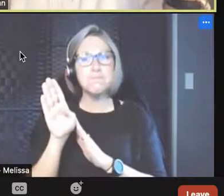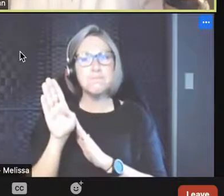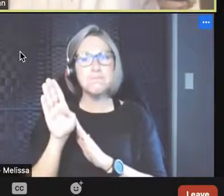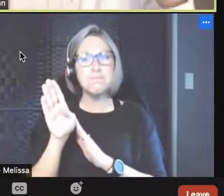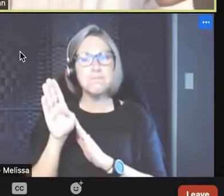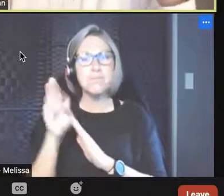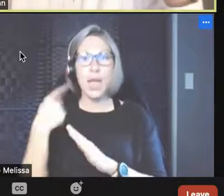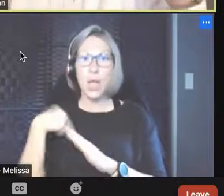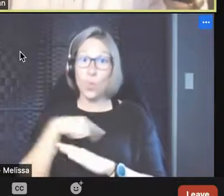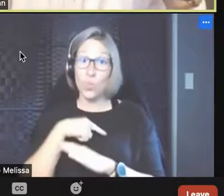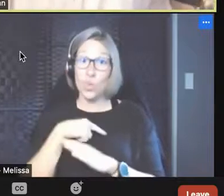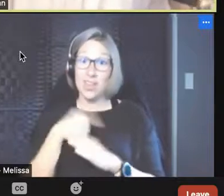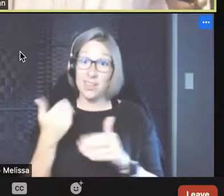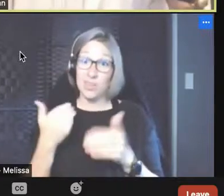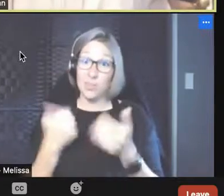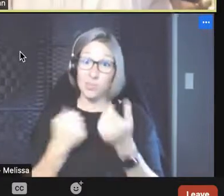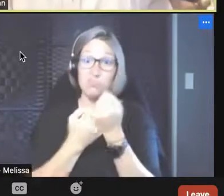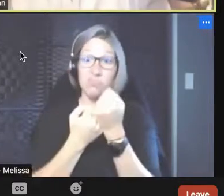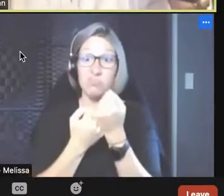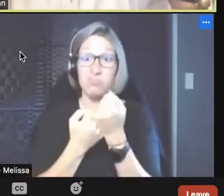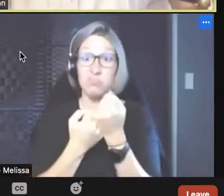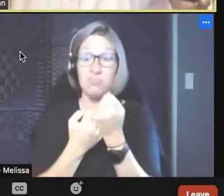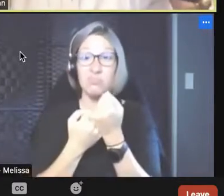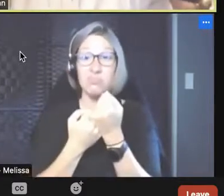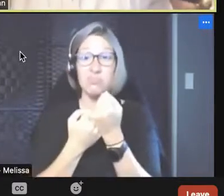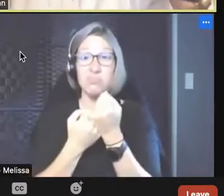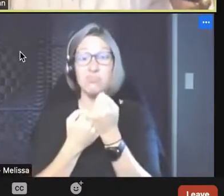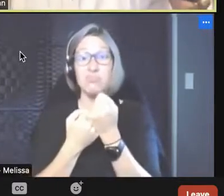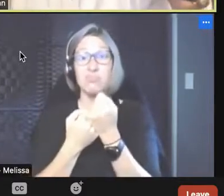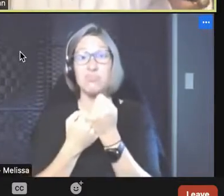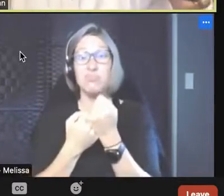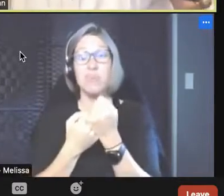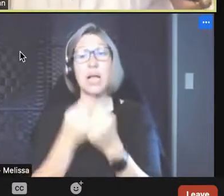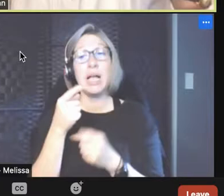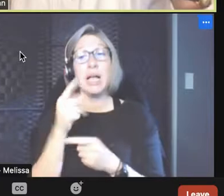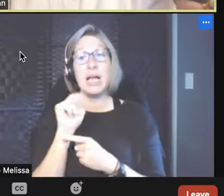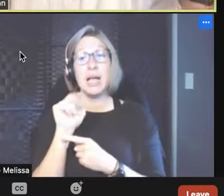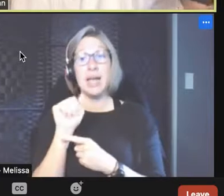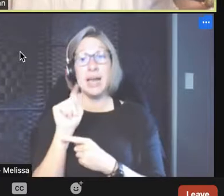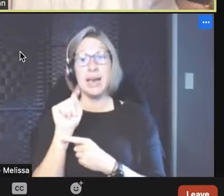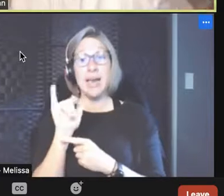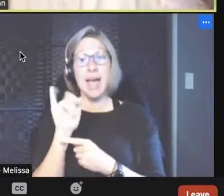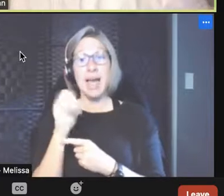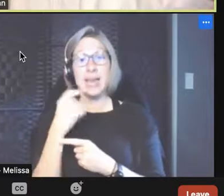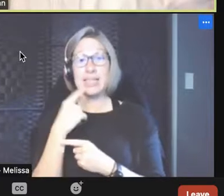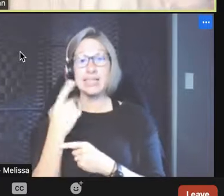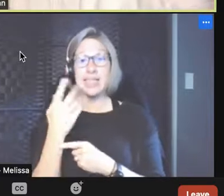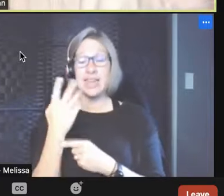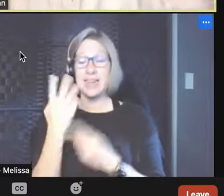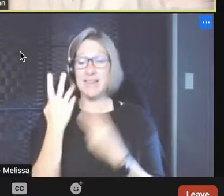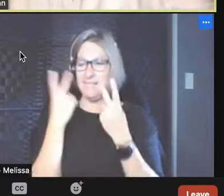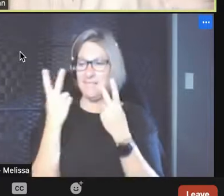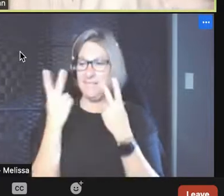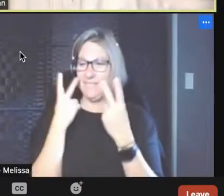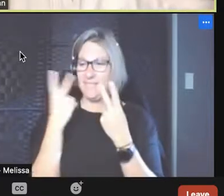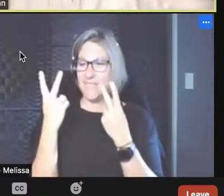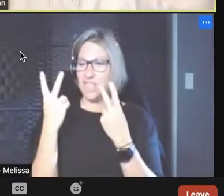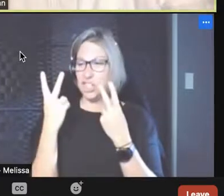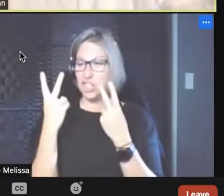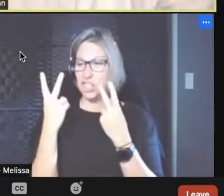on, because she was that person who said, I think vision is different. I don't think it's something you use up.